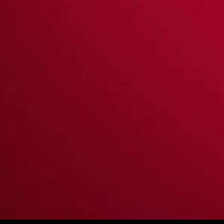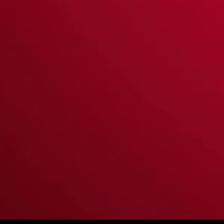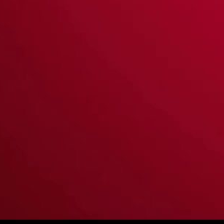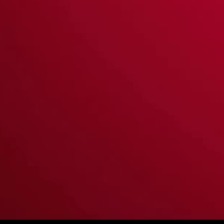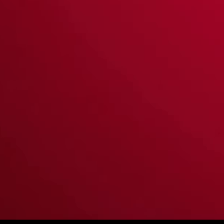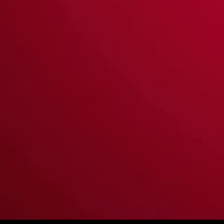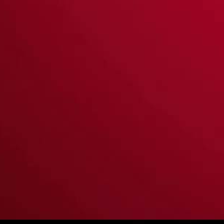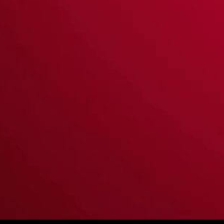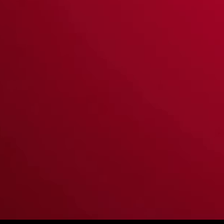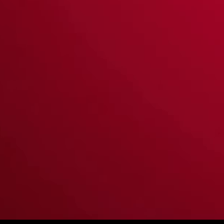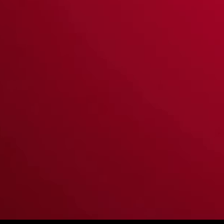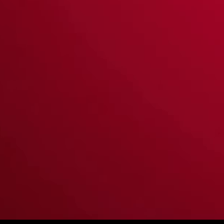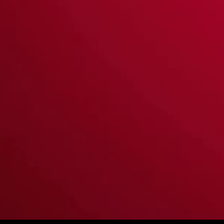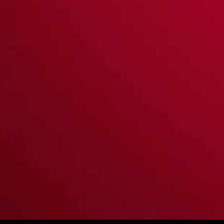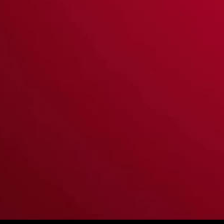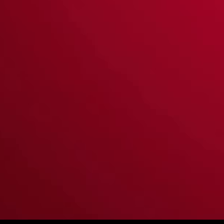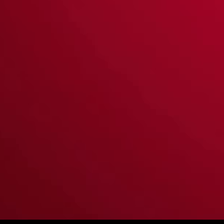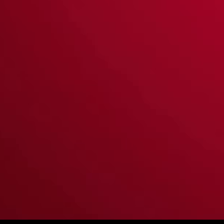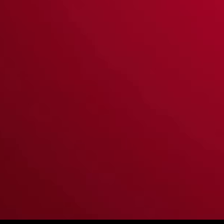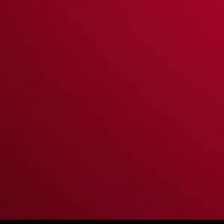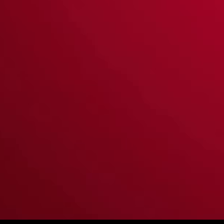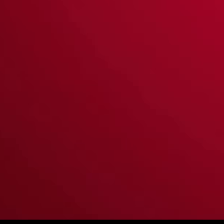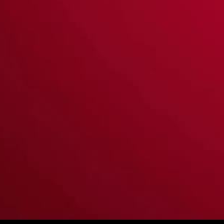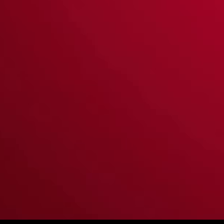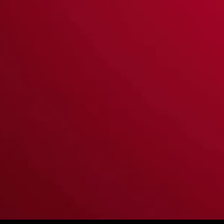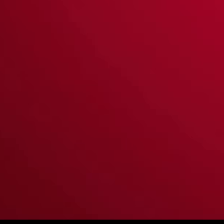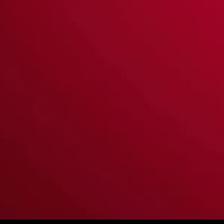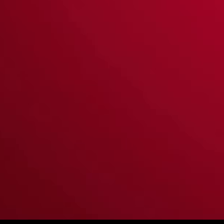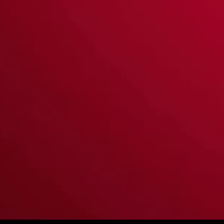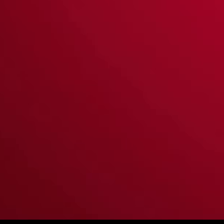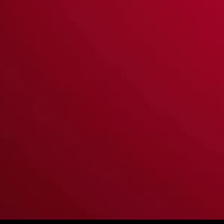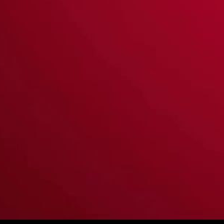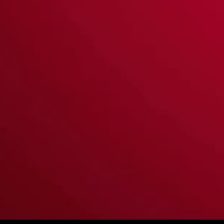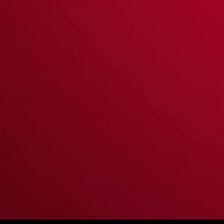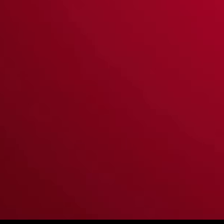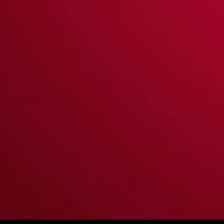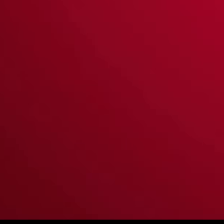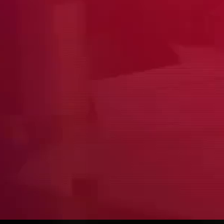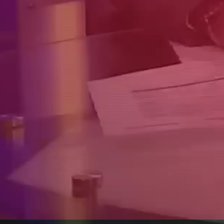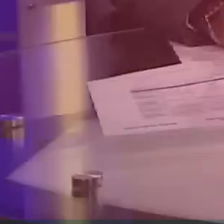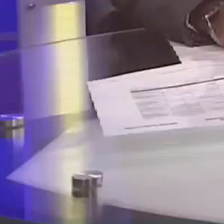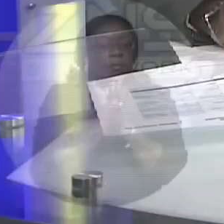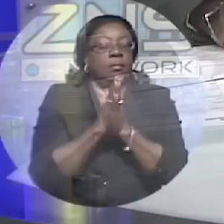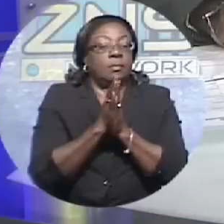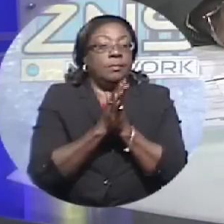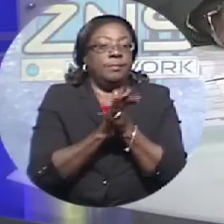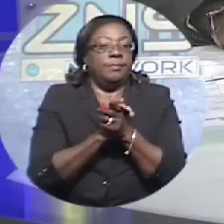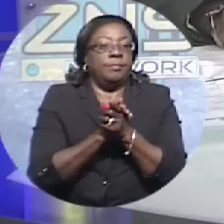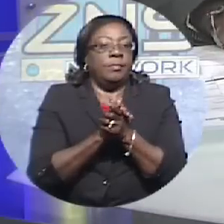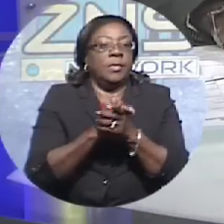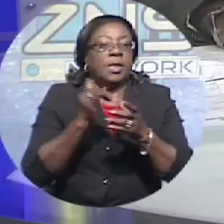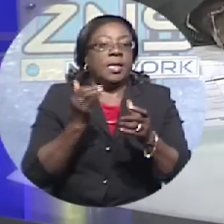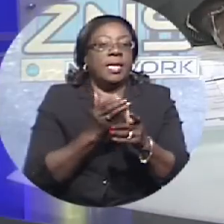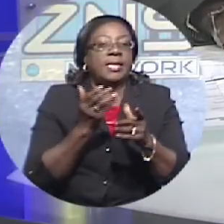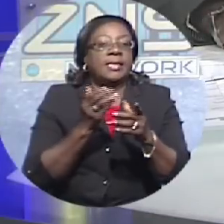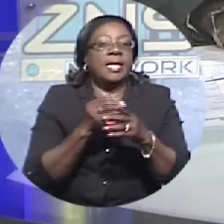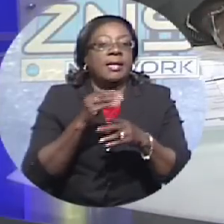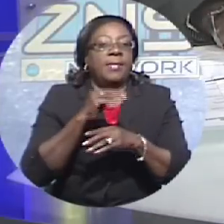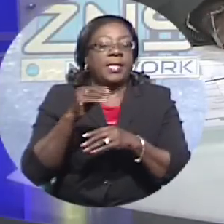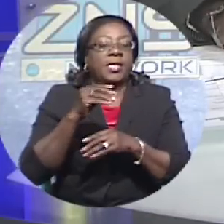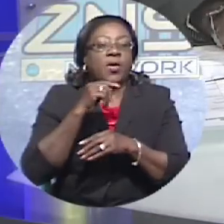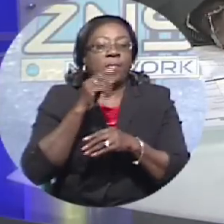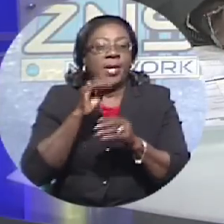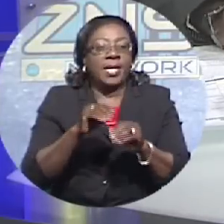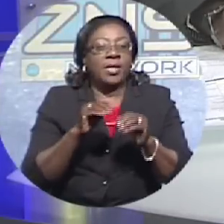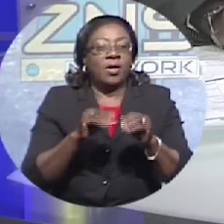This portion of the news brought to you by McDonald's. McDonald's, I'm loving it. It's an amenity you may